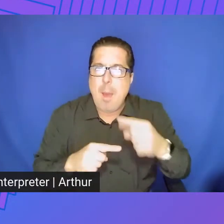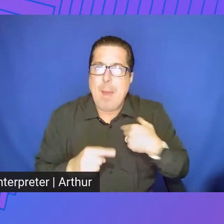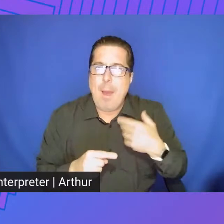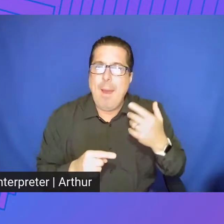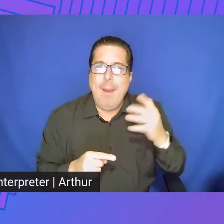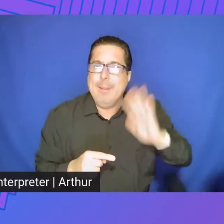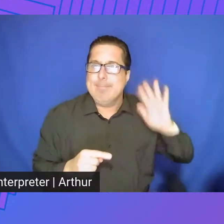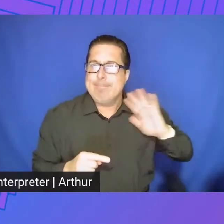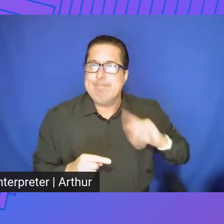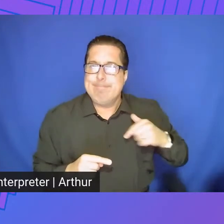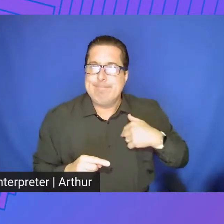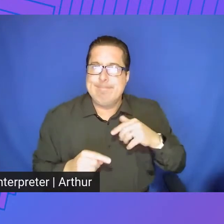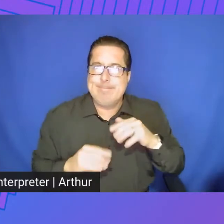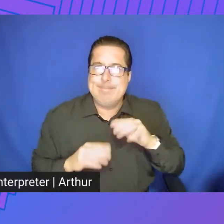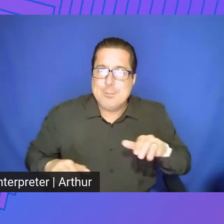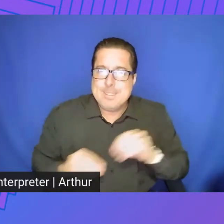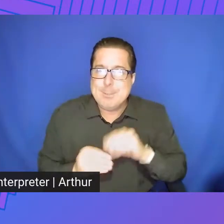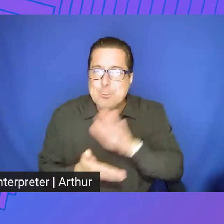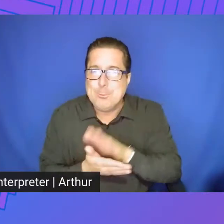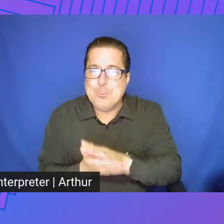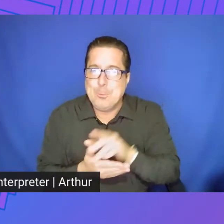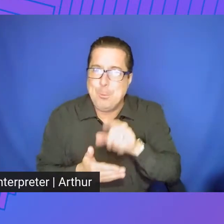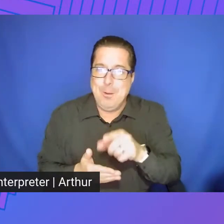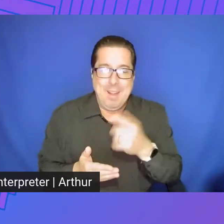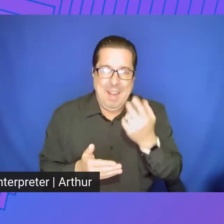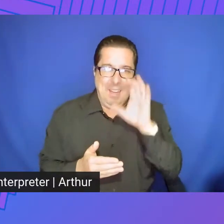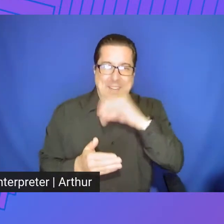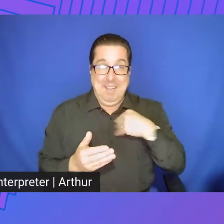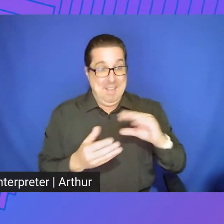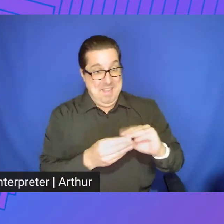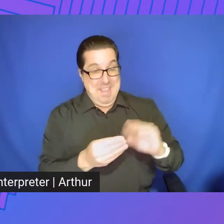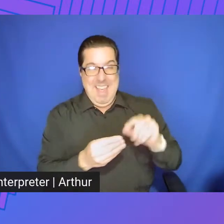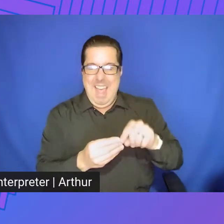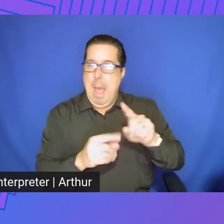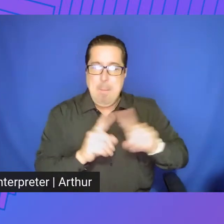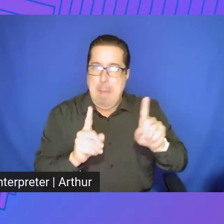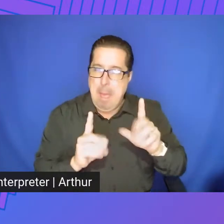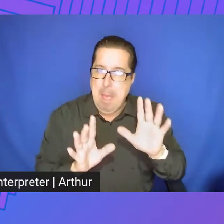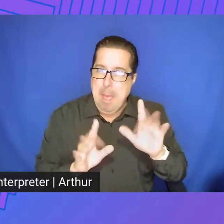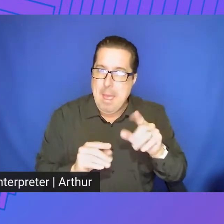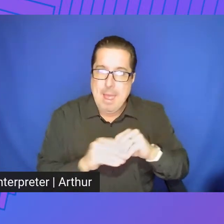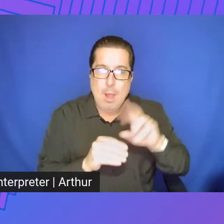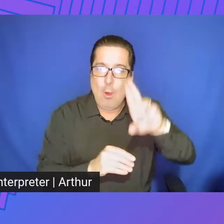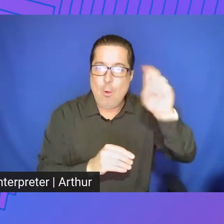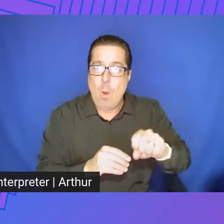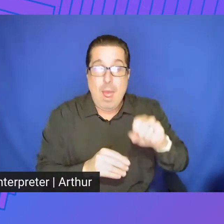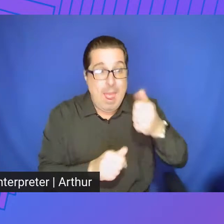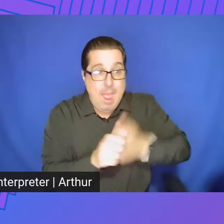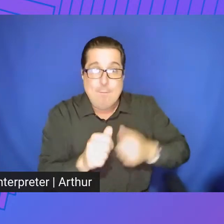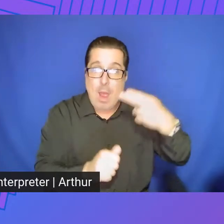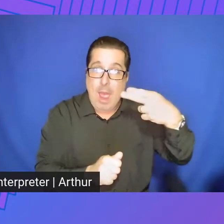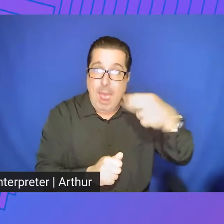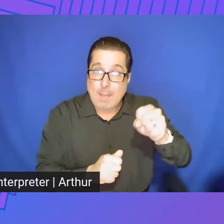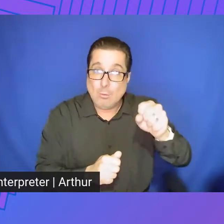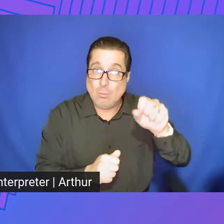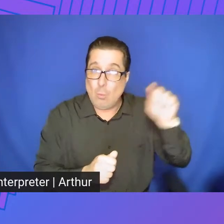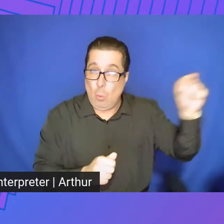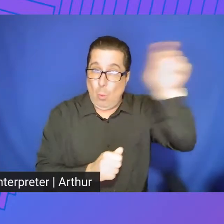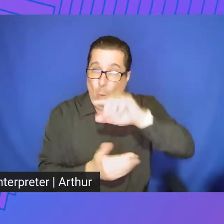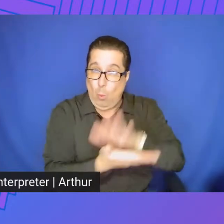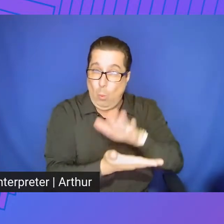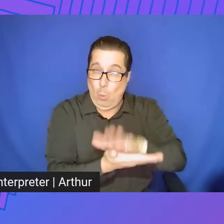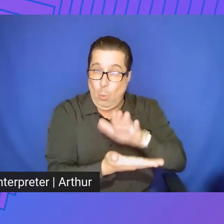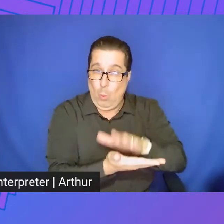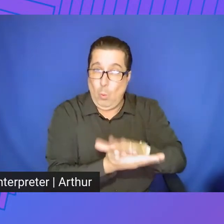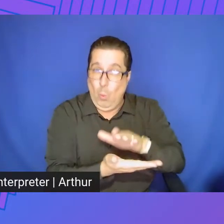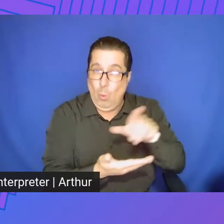be watching this, as weird as that sounds. In the United States, every high school is essentially captured